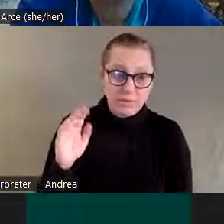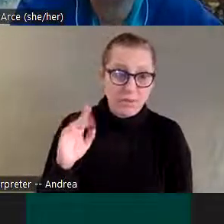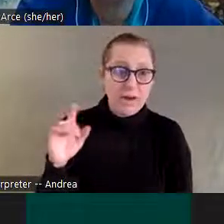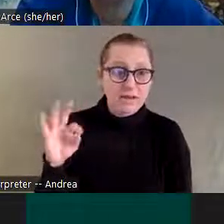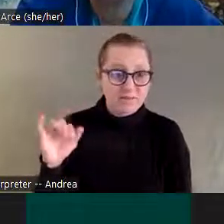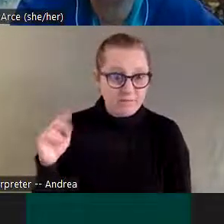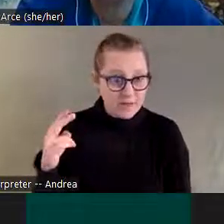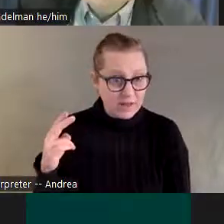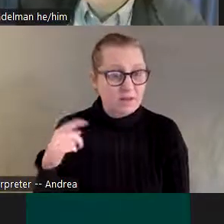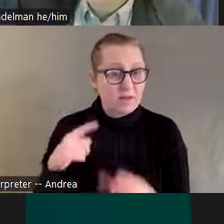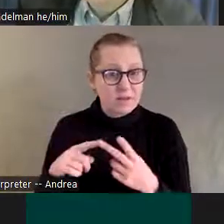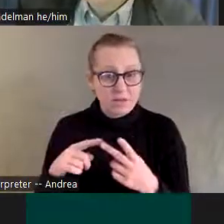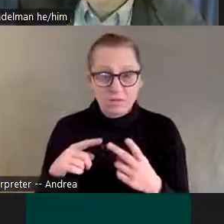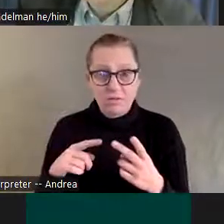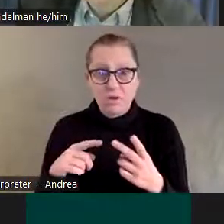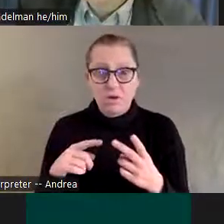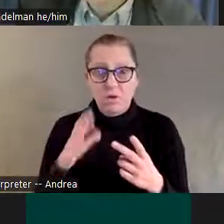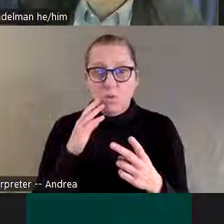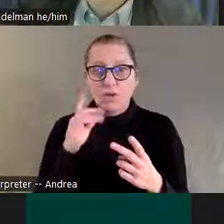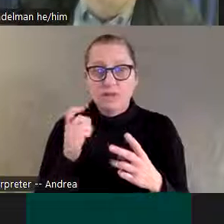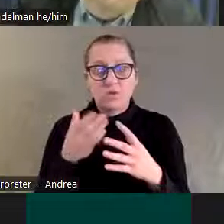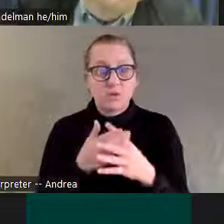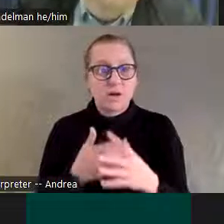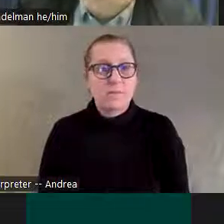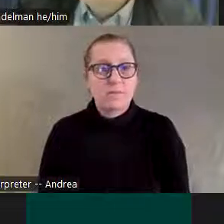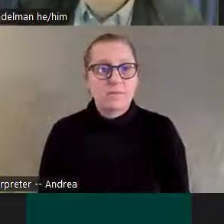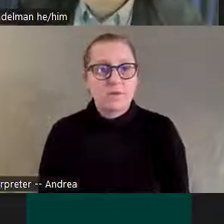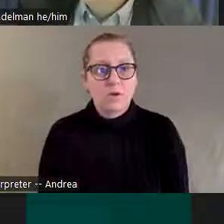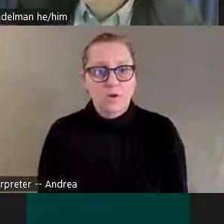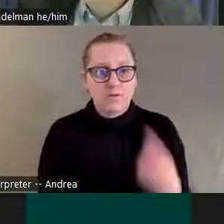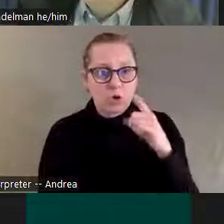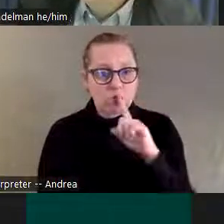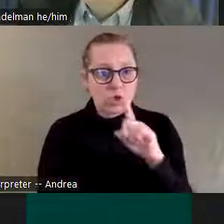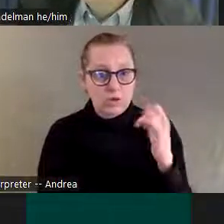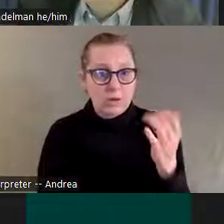then we'll need to take a break for sure at this point.